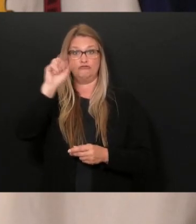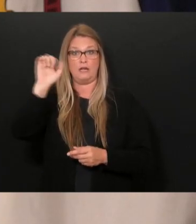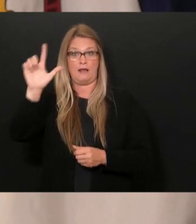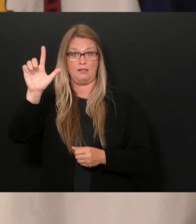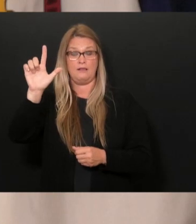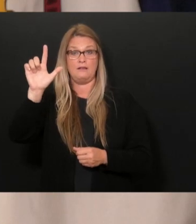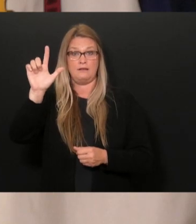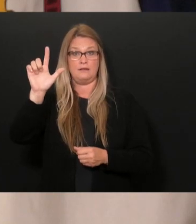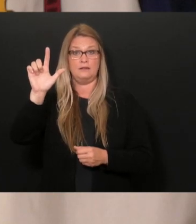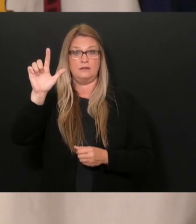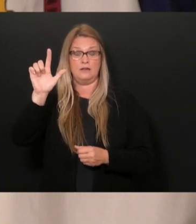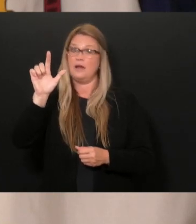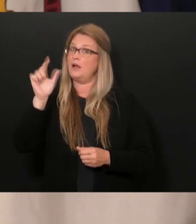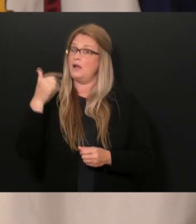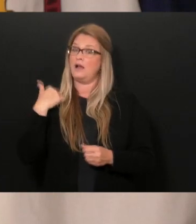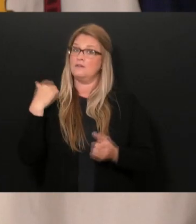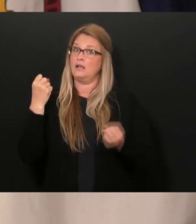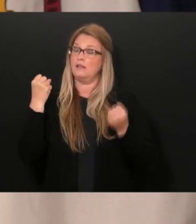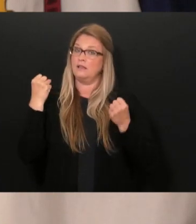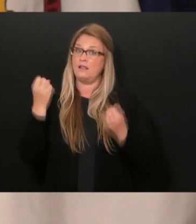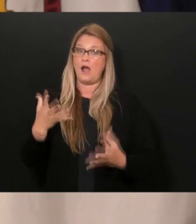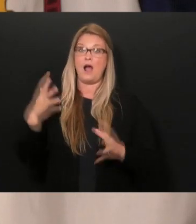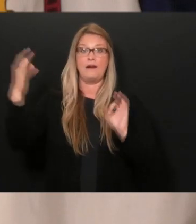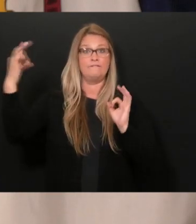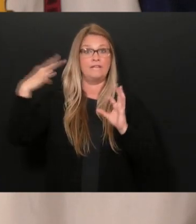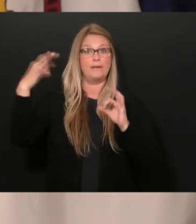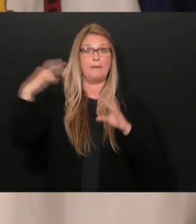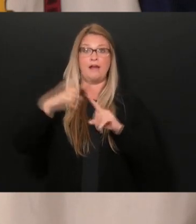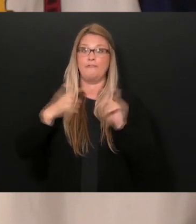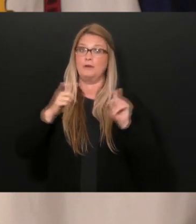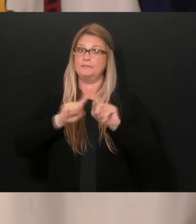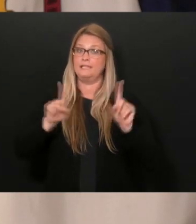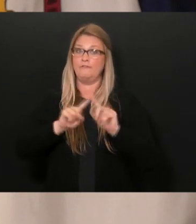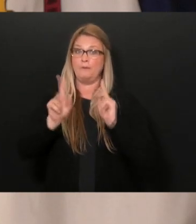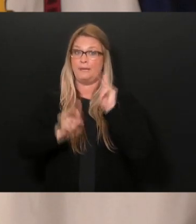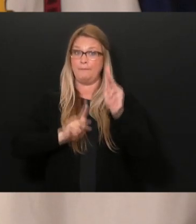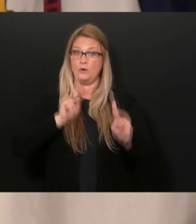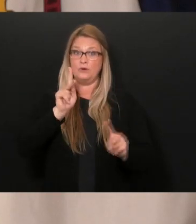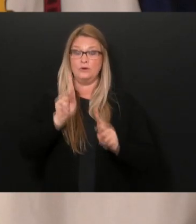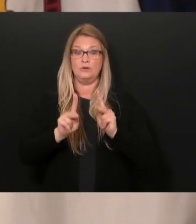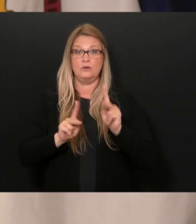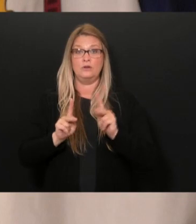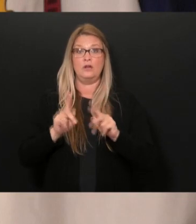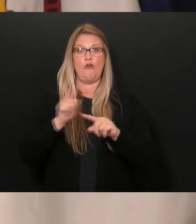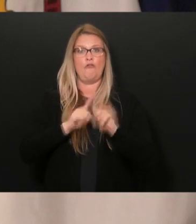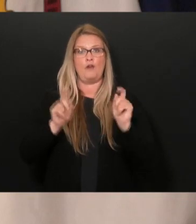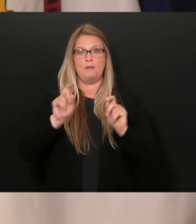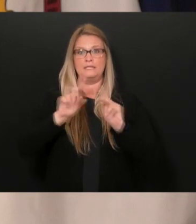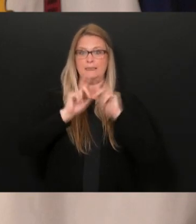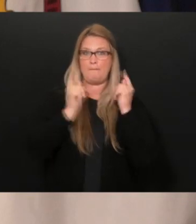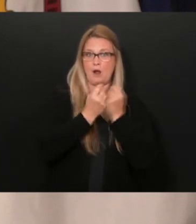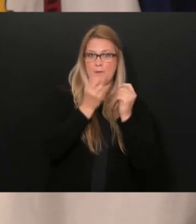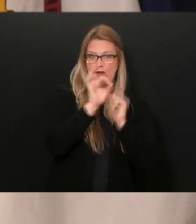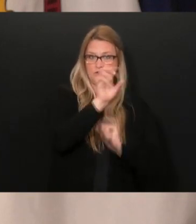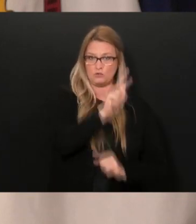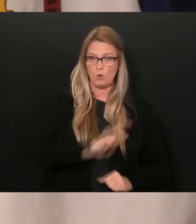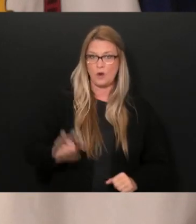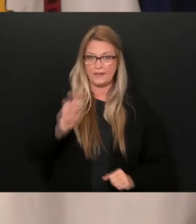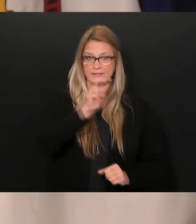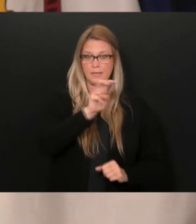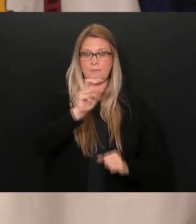I've gotten an awful lot of feedback from a lot of different people, from our tourism people to our